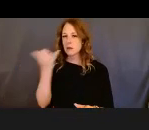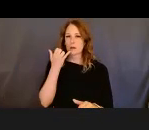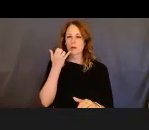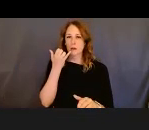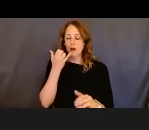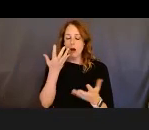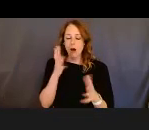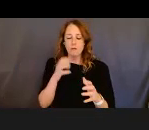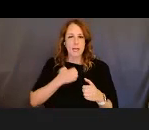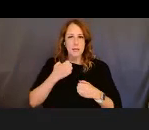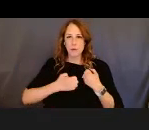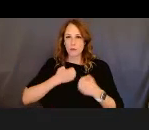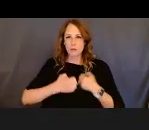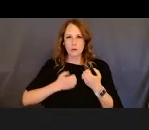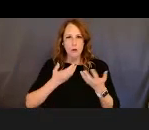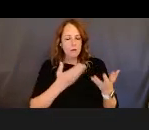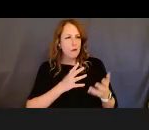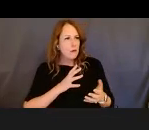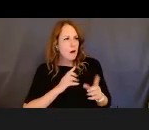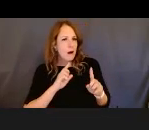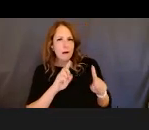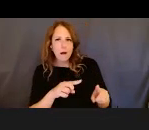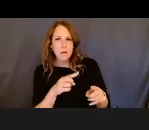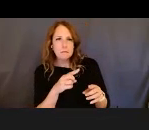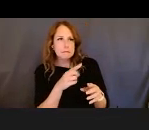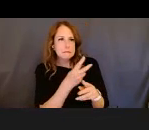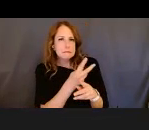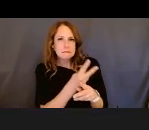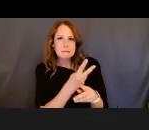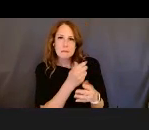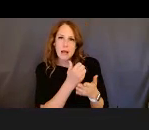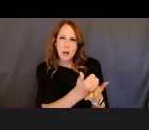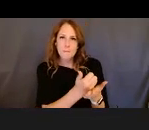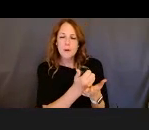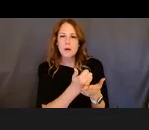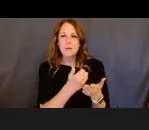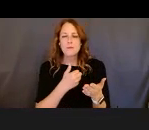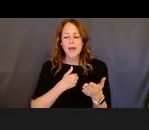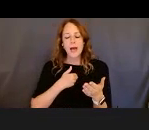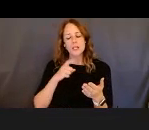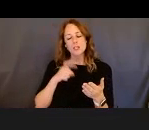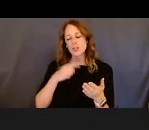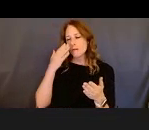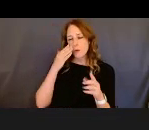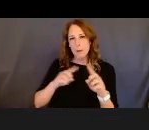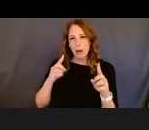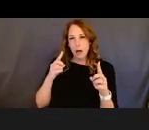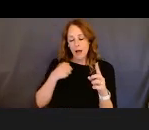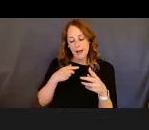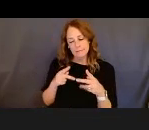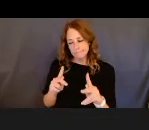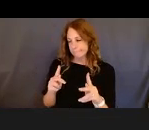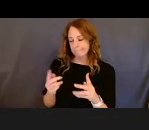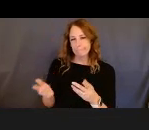He offers to come over and console me. And against my better judgment, I allow him to. Little did